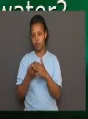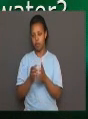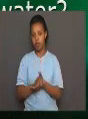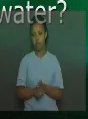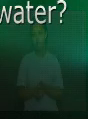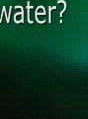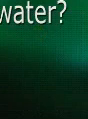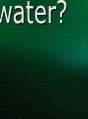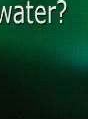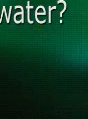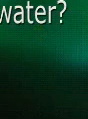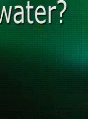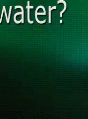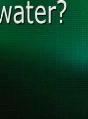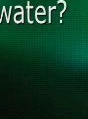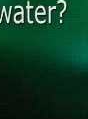Begin.